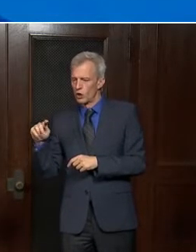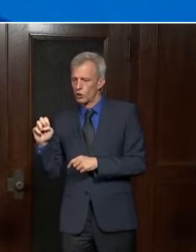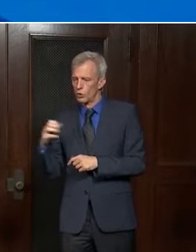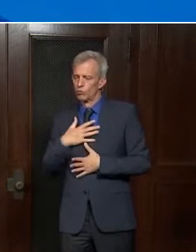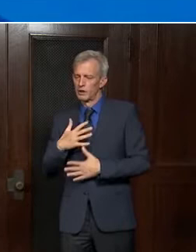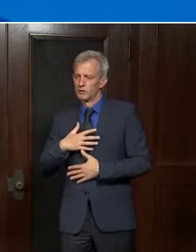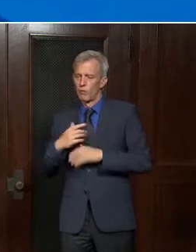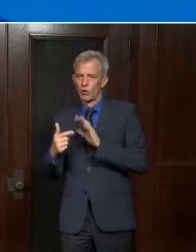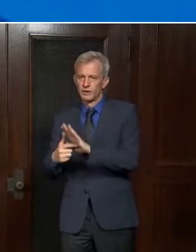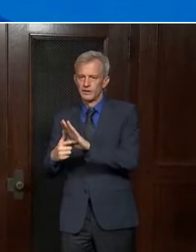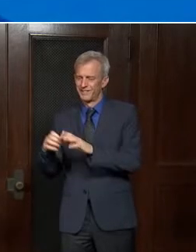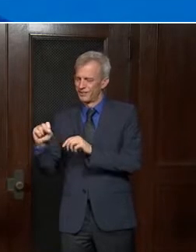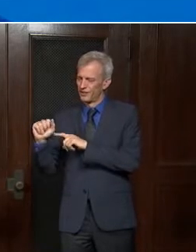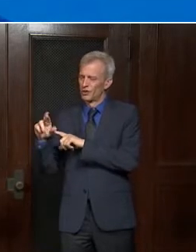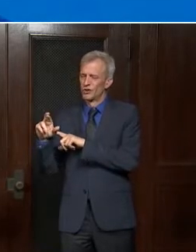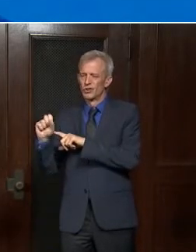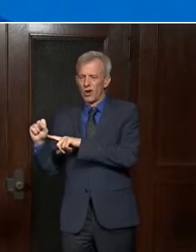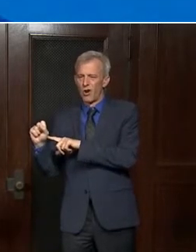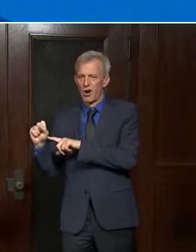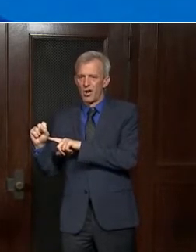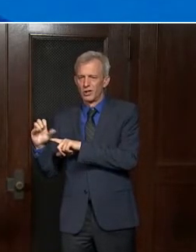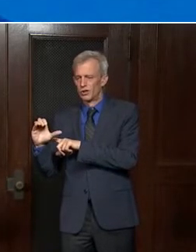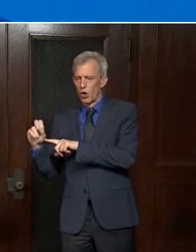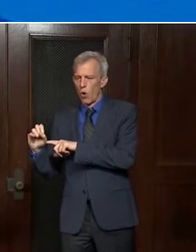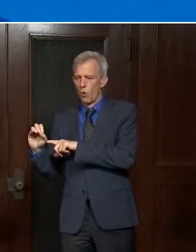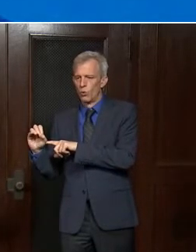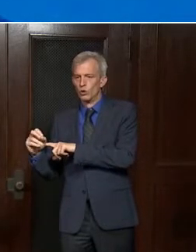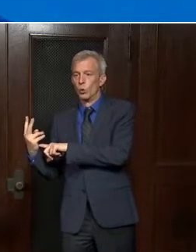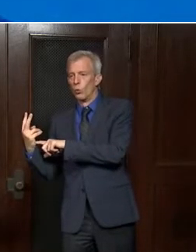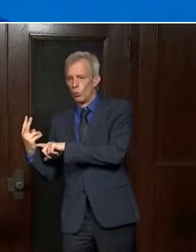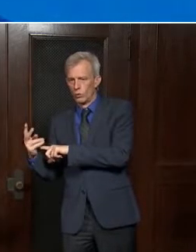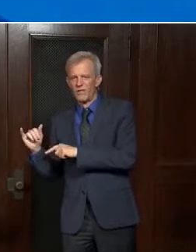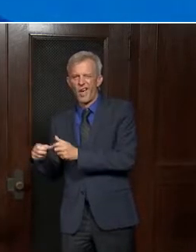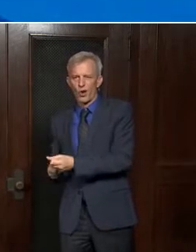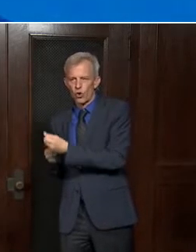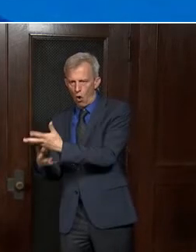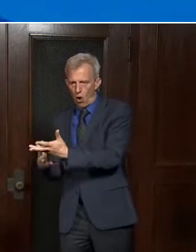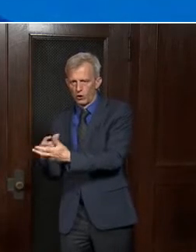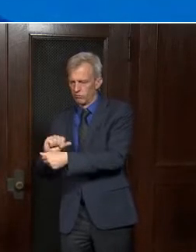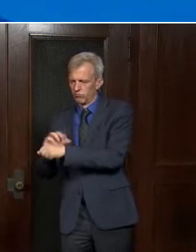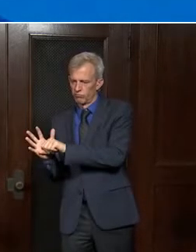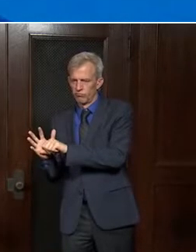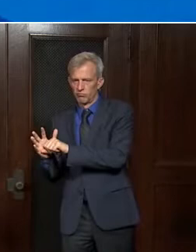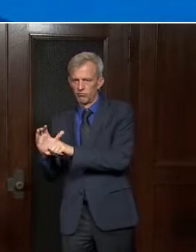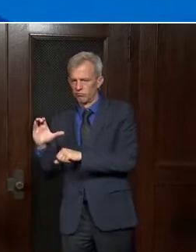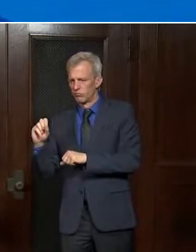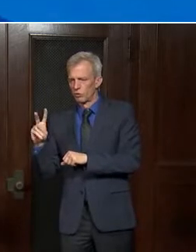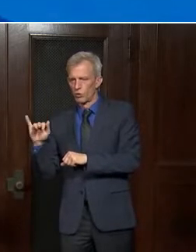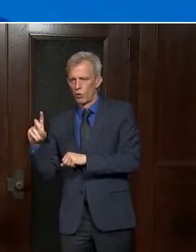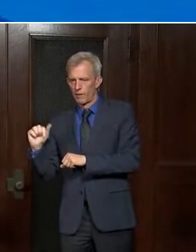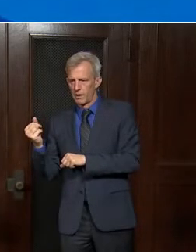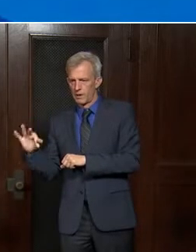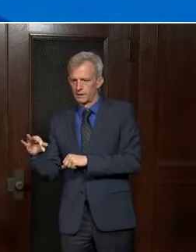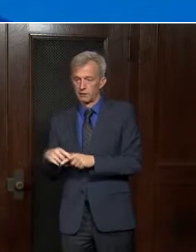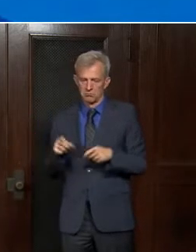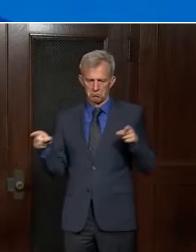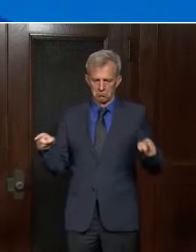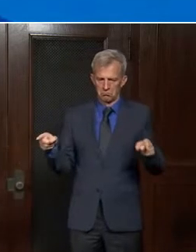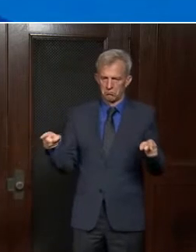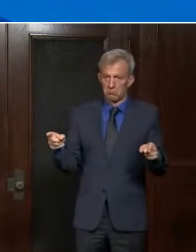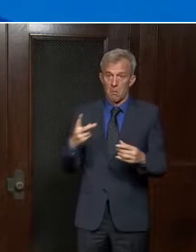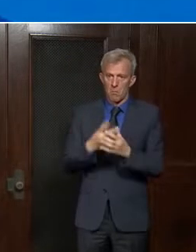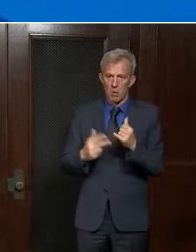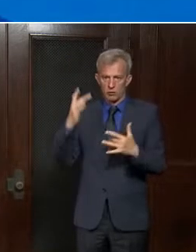coronavirus 2, which causes the disease known as COVID-19. Both viruses were brand new when they hit, so nobody had